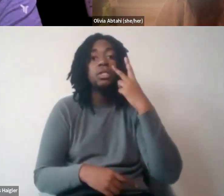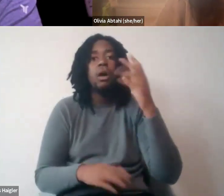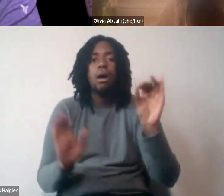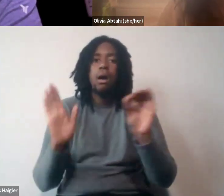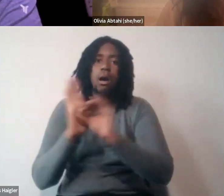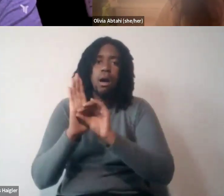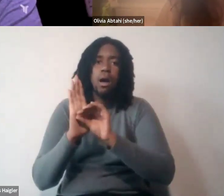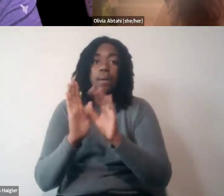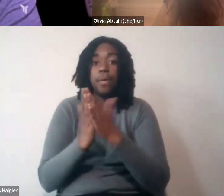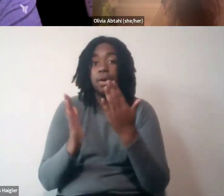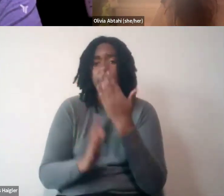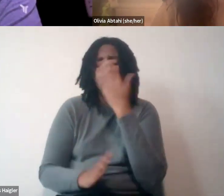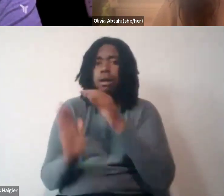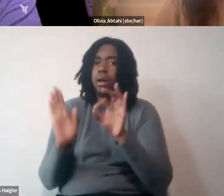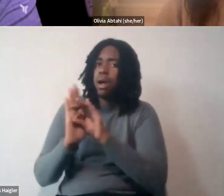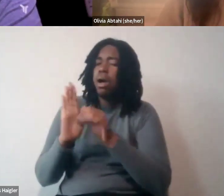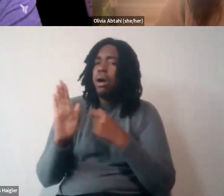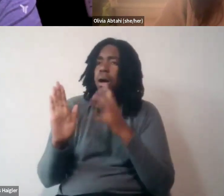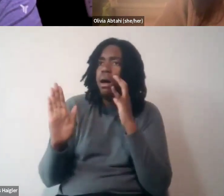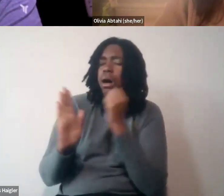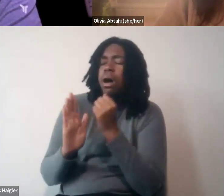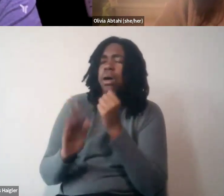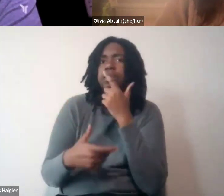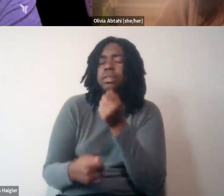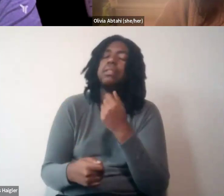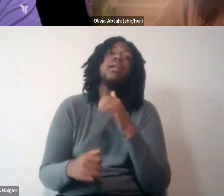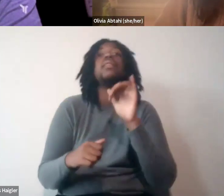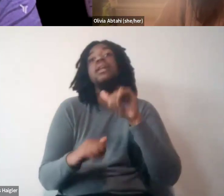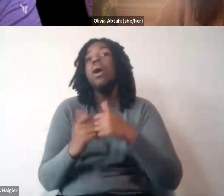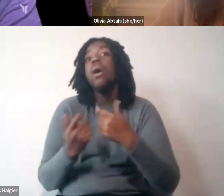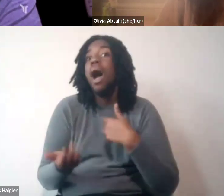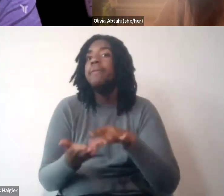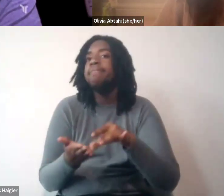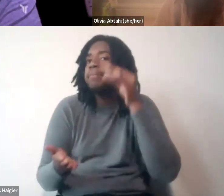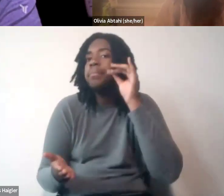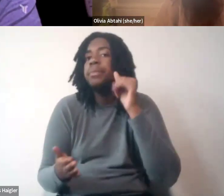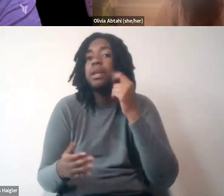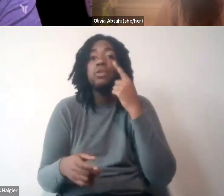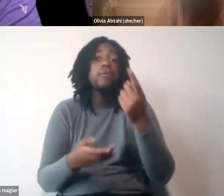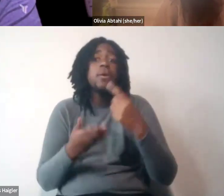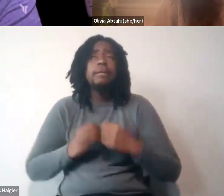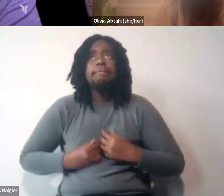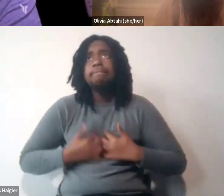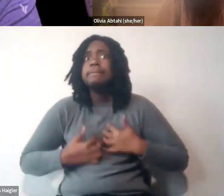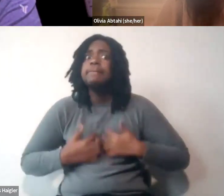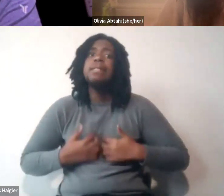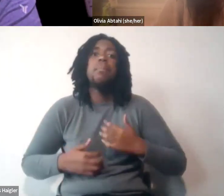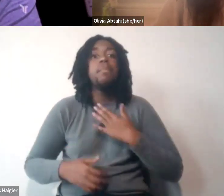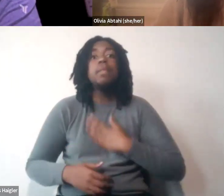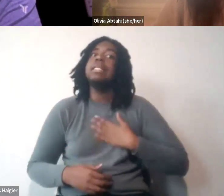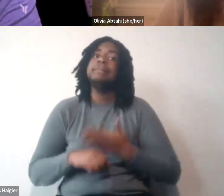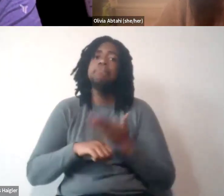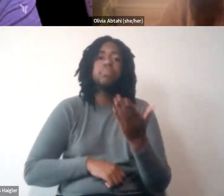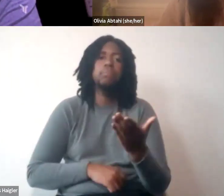that book, and I thought to myself, wow, this is so interesting. And so that's how I found out about it. So if you are debating whether you should submit, please